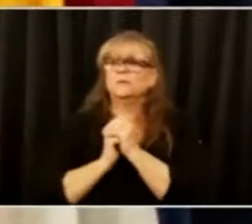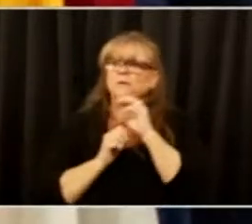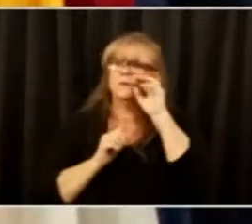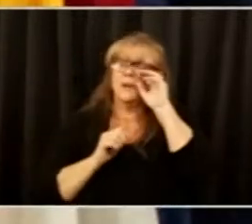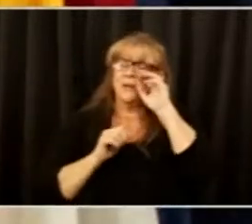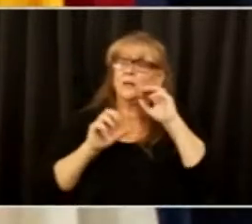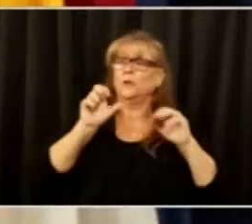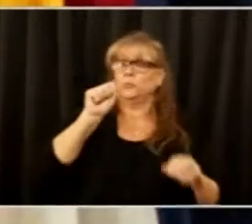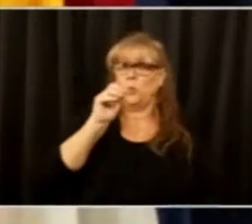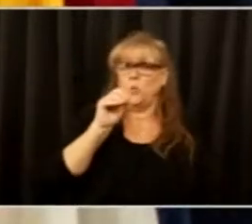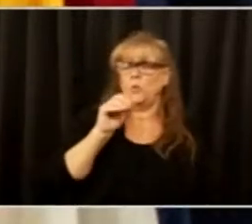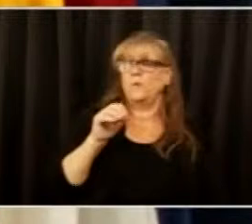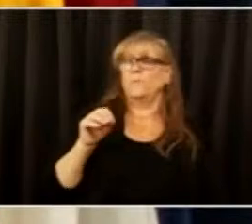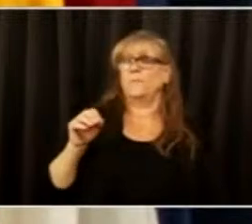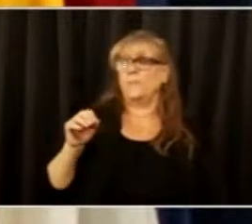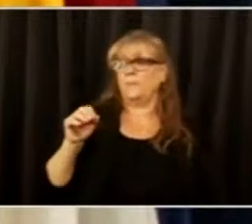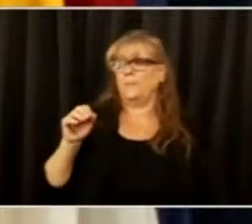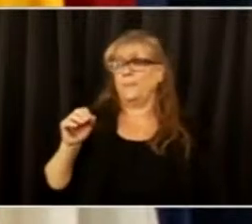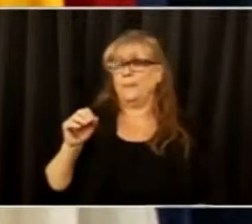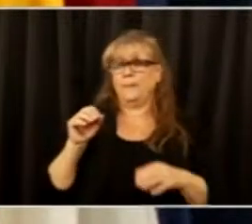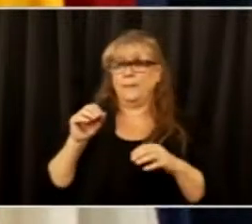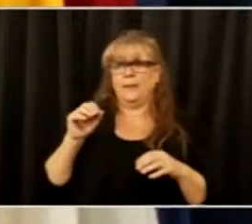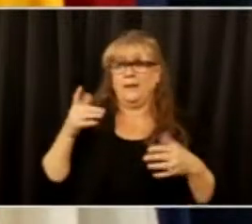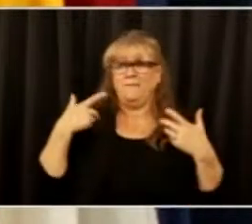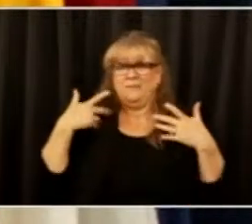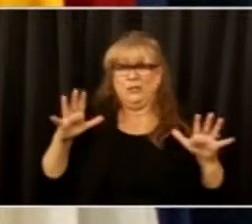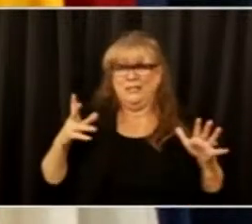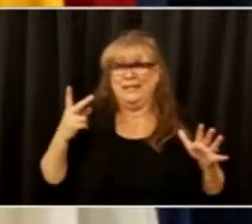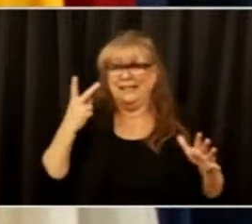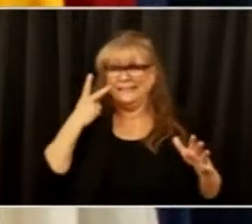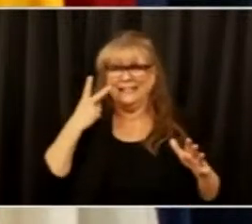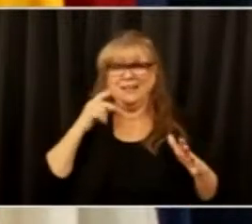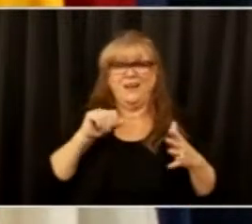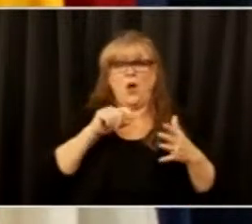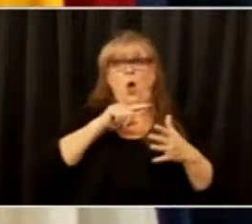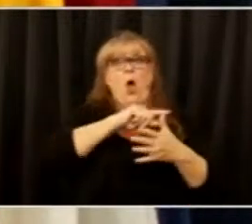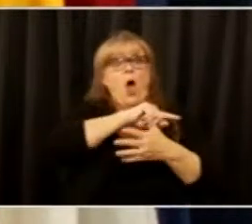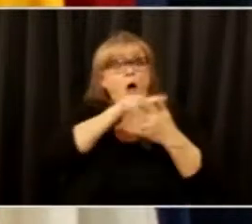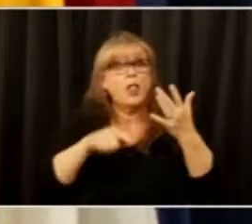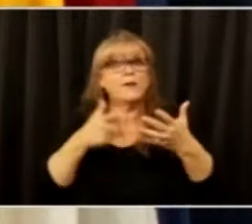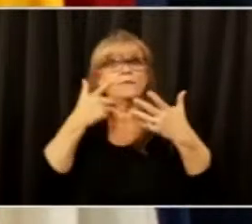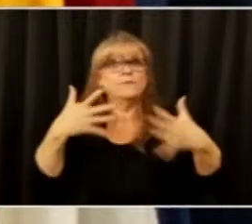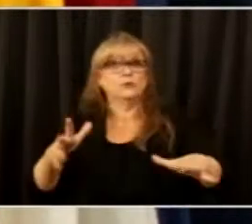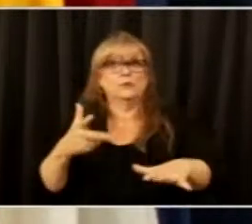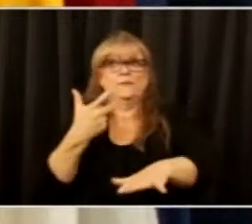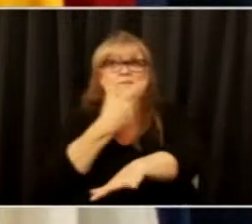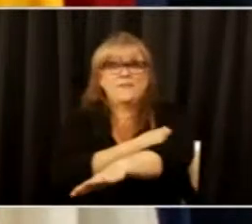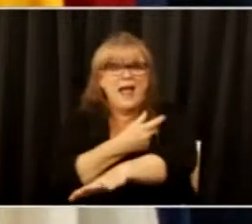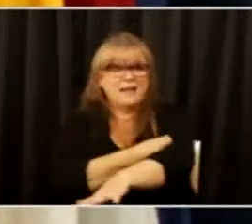of thousands of people, show us that all 3 of these vaccines are highly effective and safe.